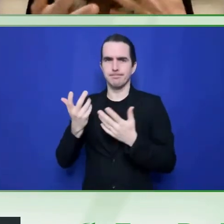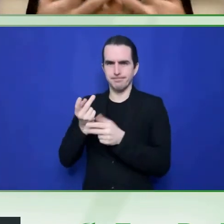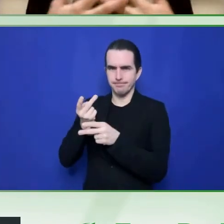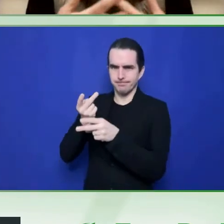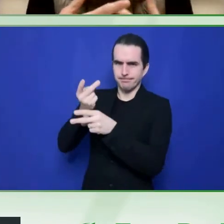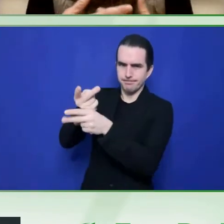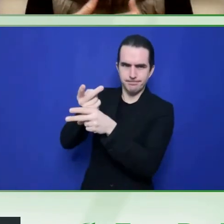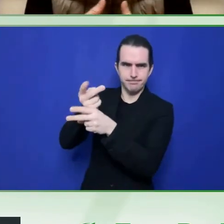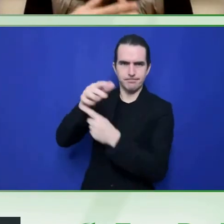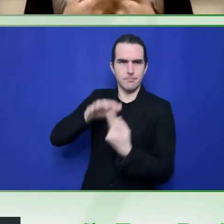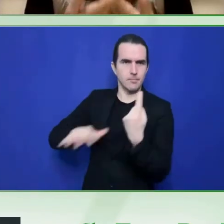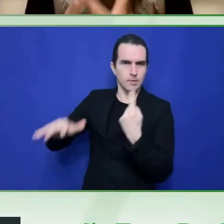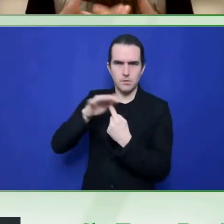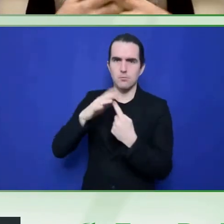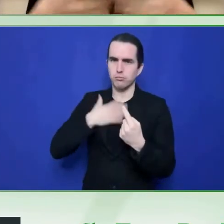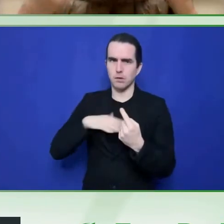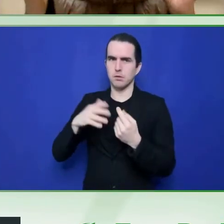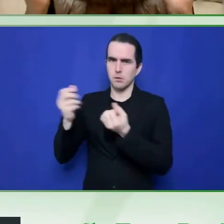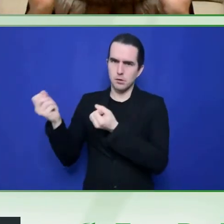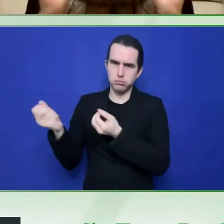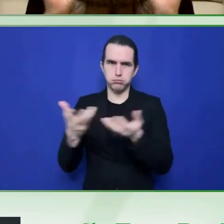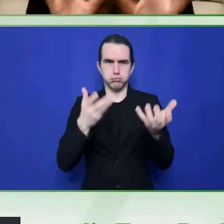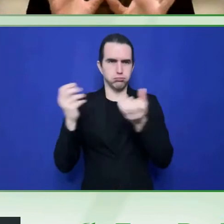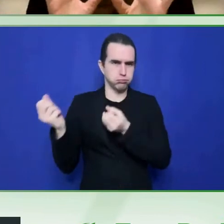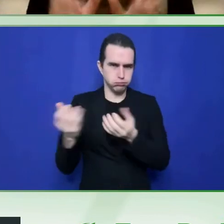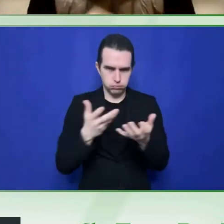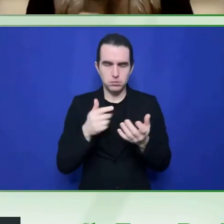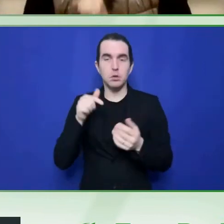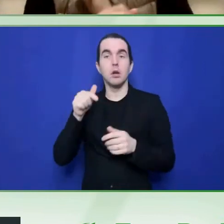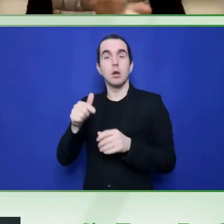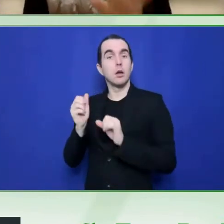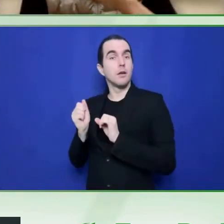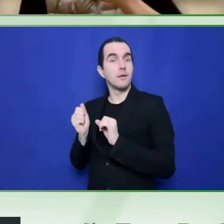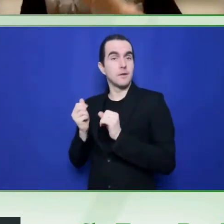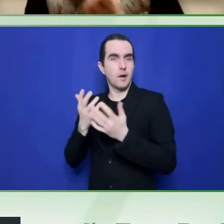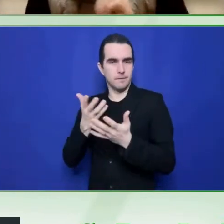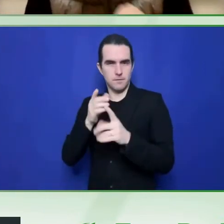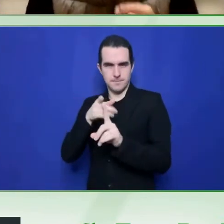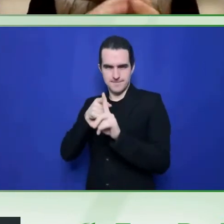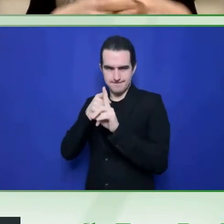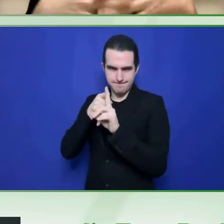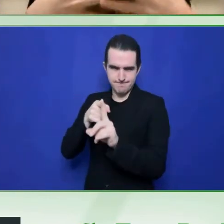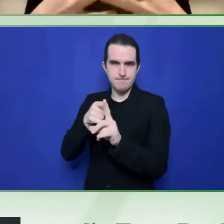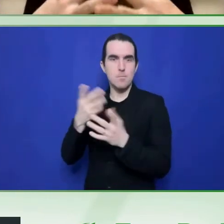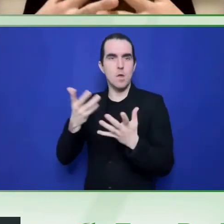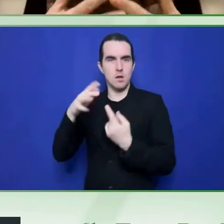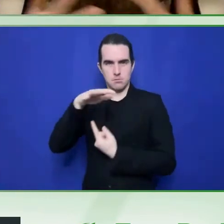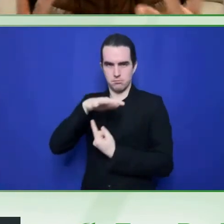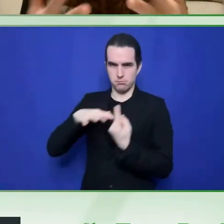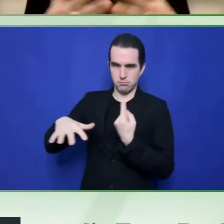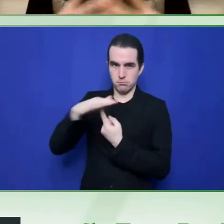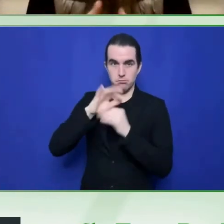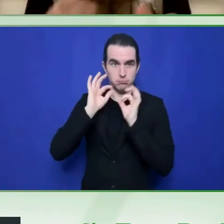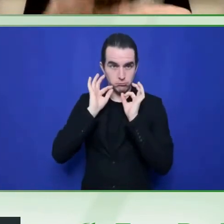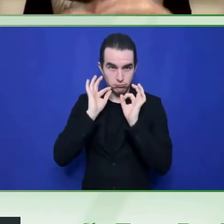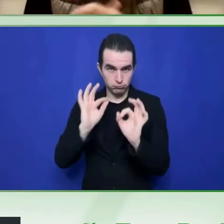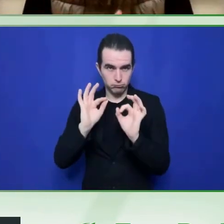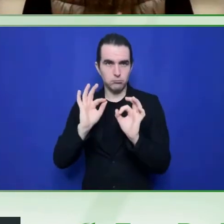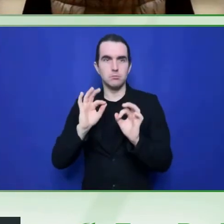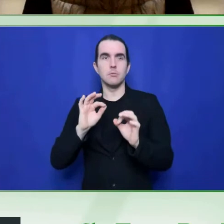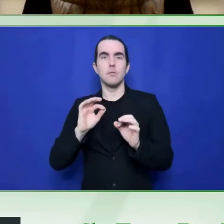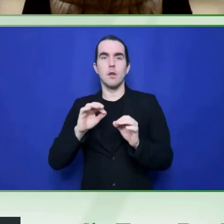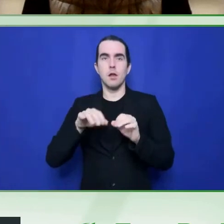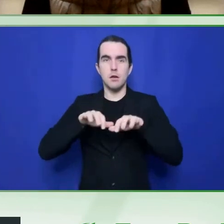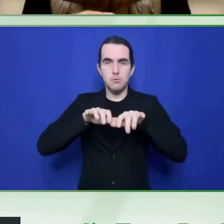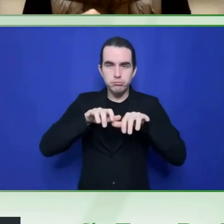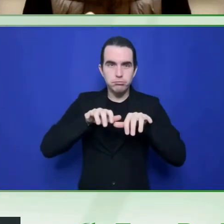of labor-intensive tasks. Today, due to my short 5 minutes, I will focus on 4 out of these realities. Next